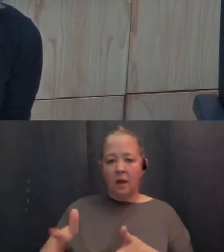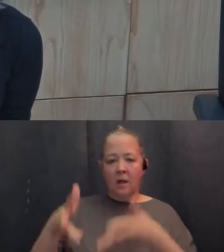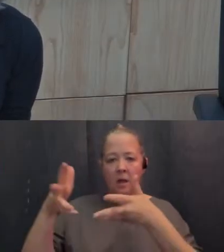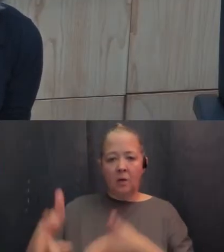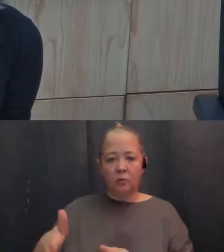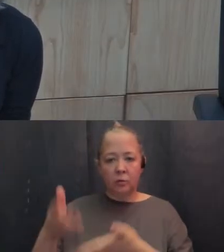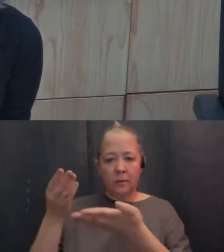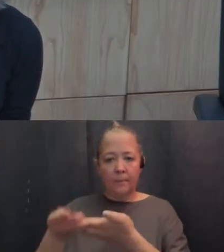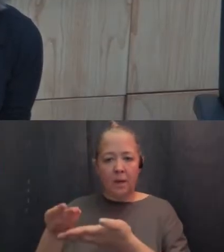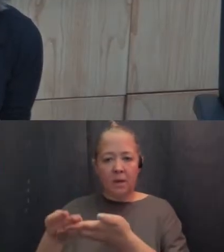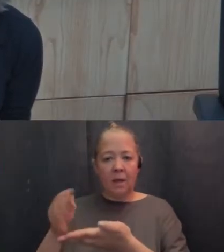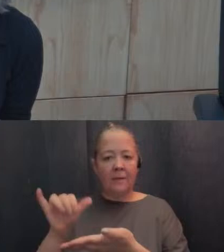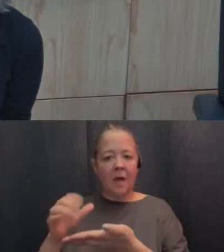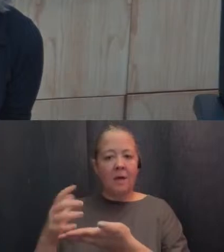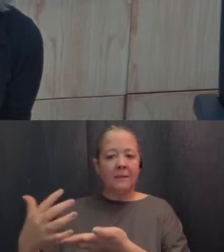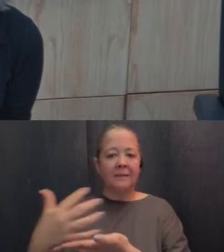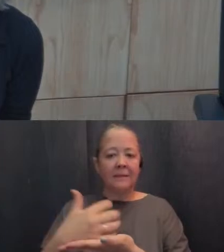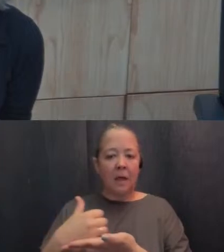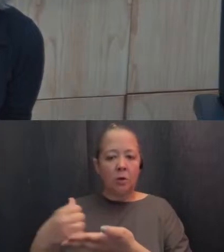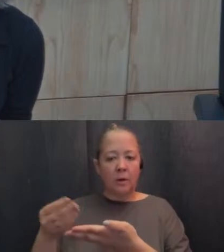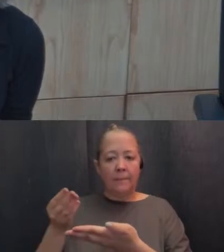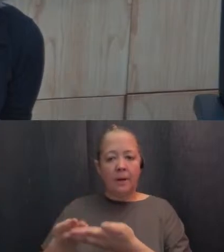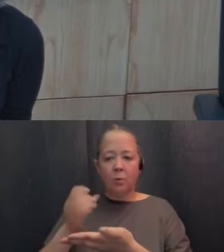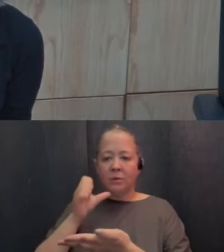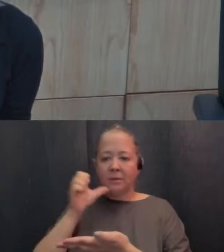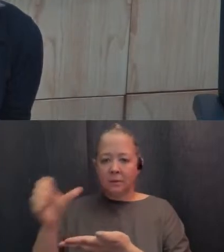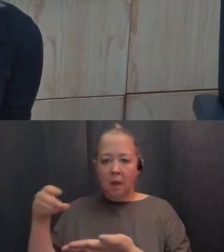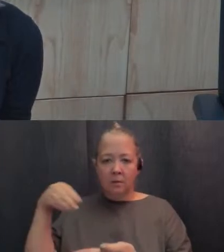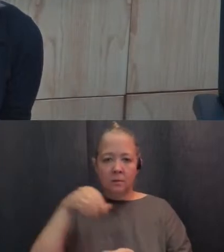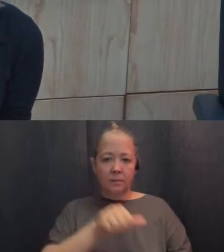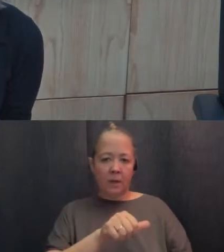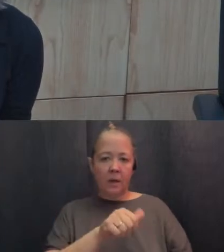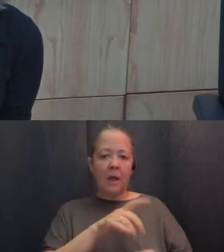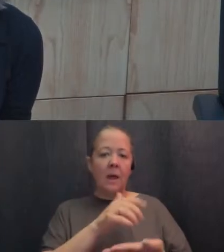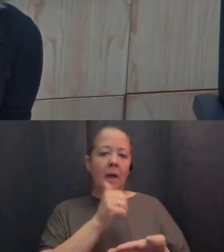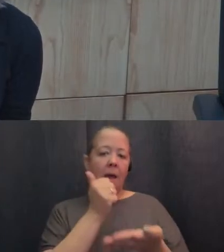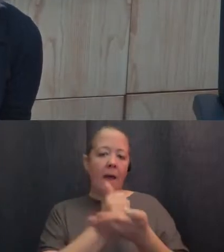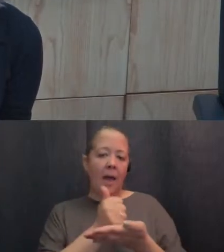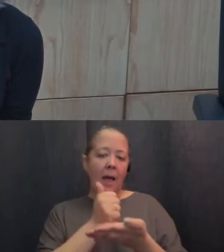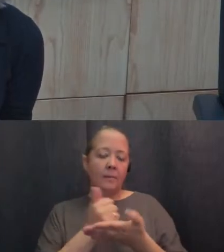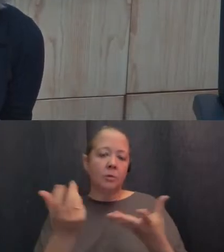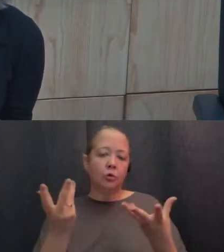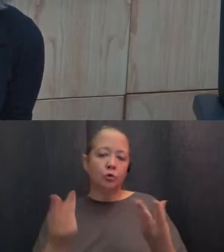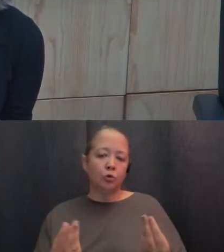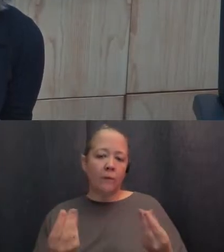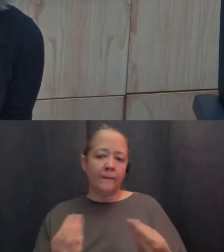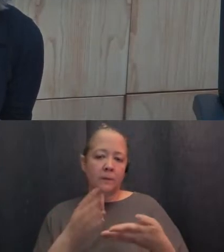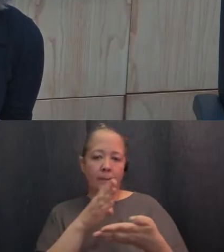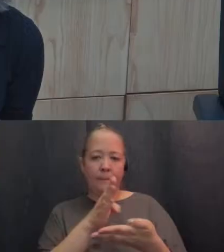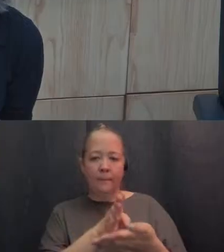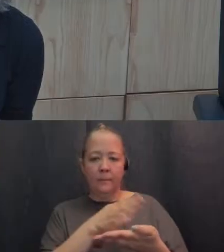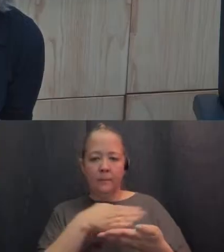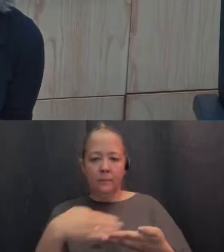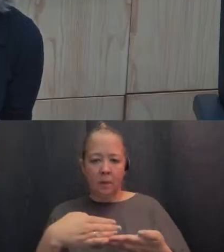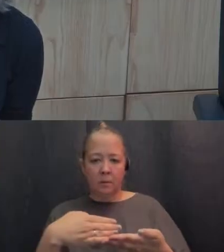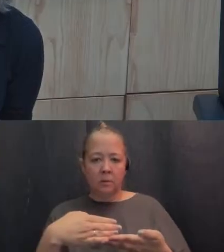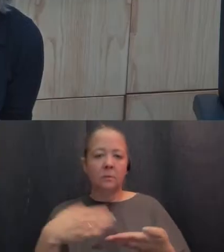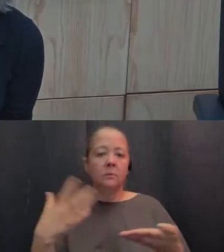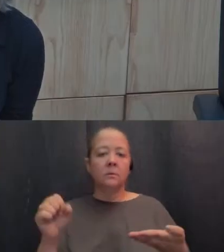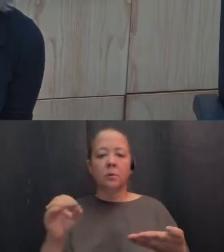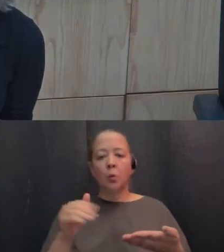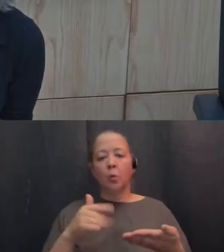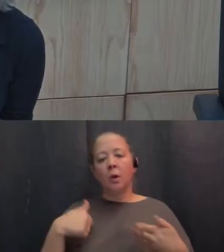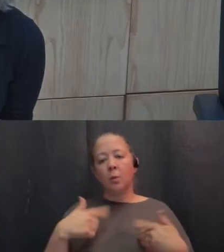not spent, helped to sort of cushion the budget. And essentially, we were budgeting in such a